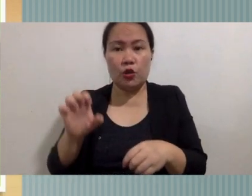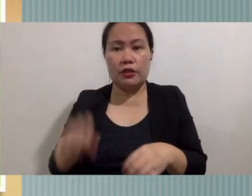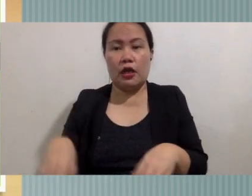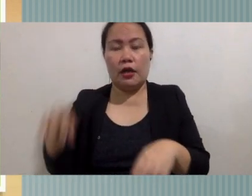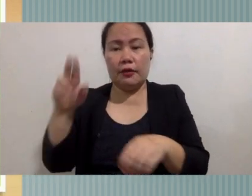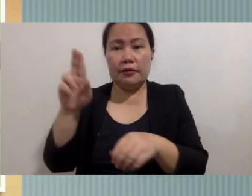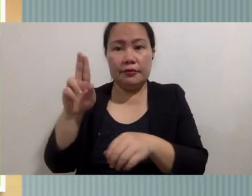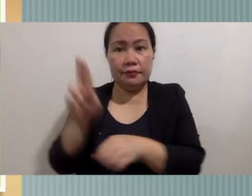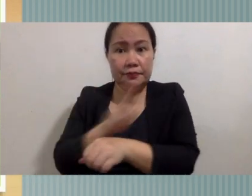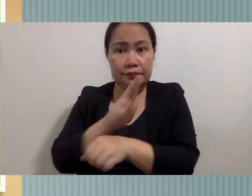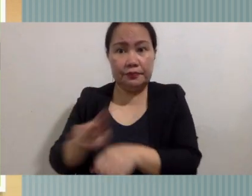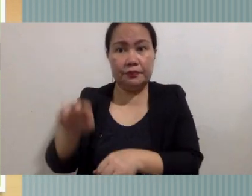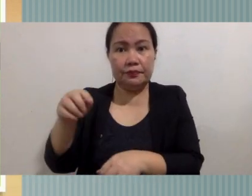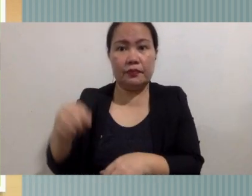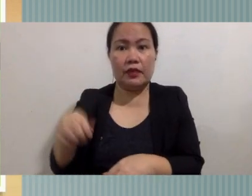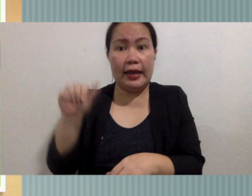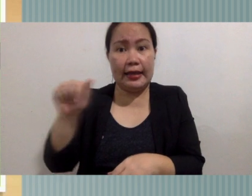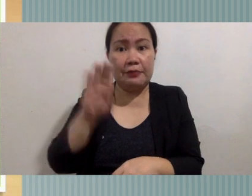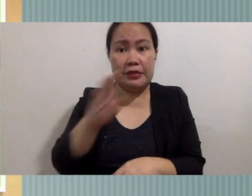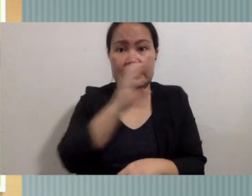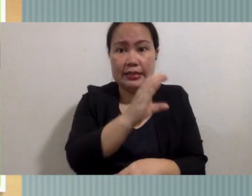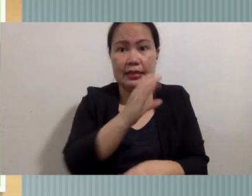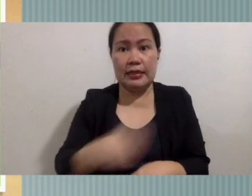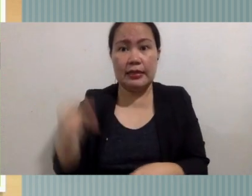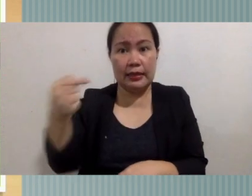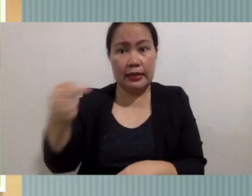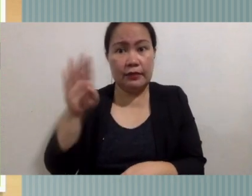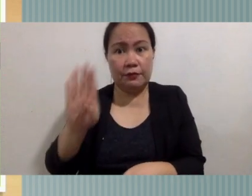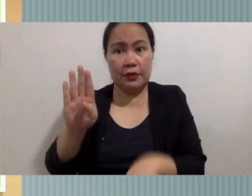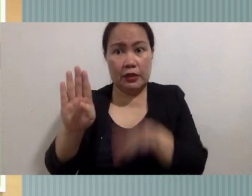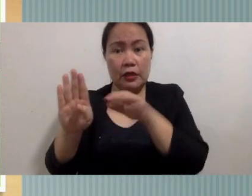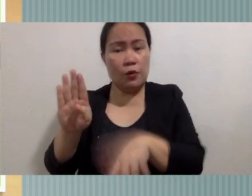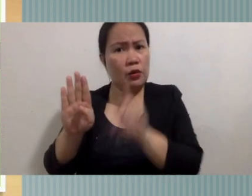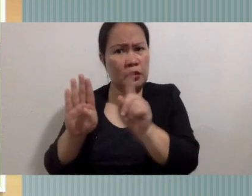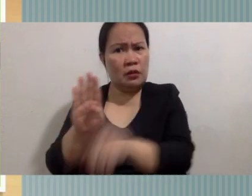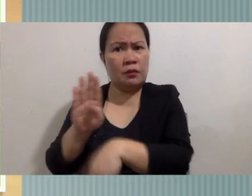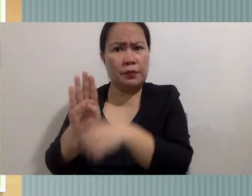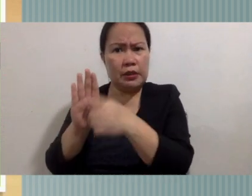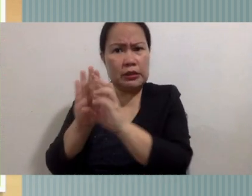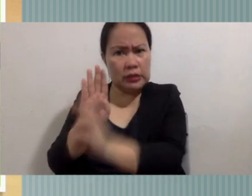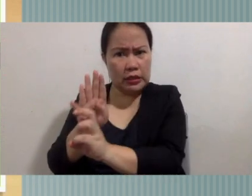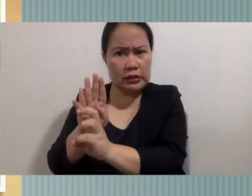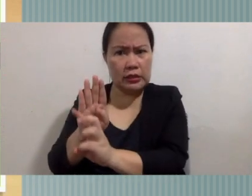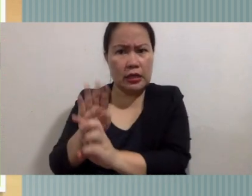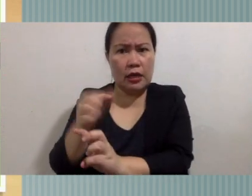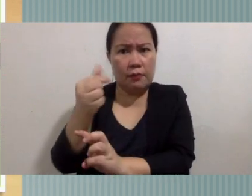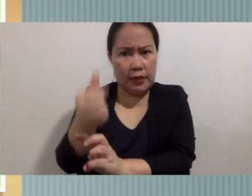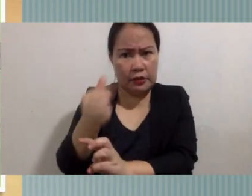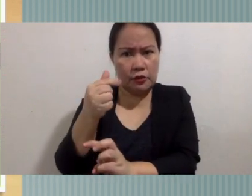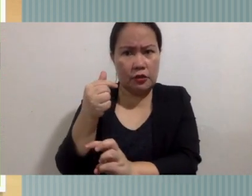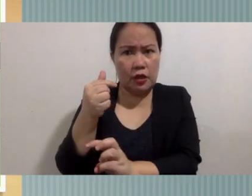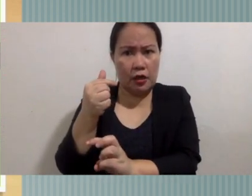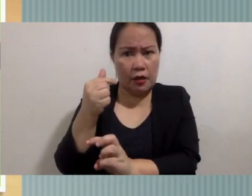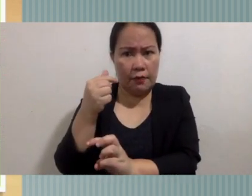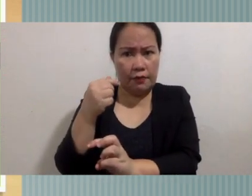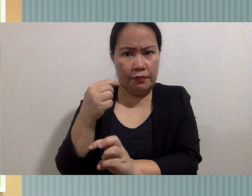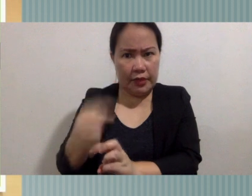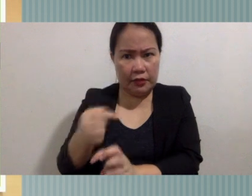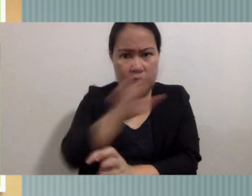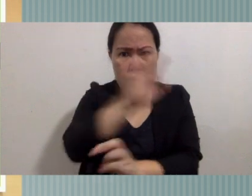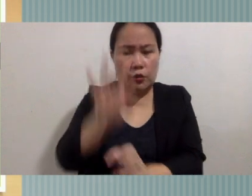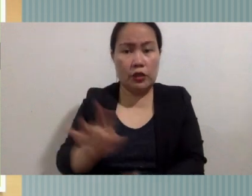us substitute the values of a, b, and c. So we will have negative. So our b is